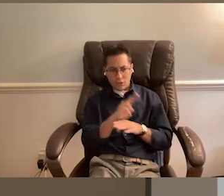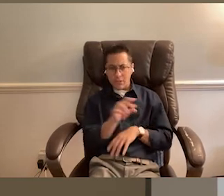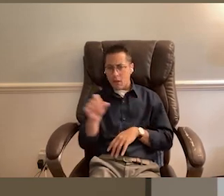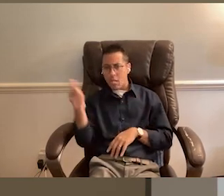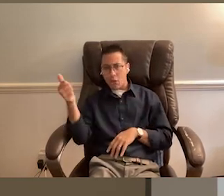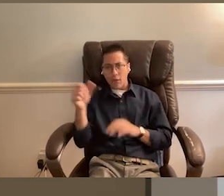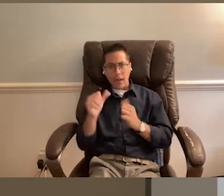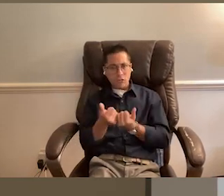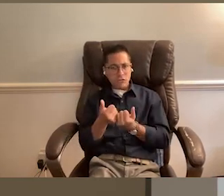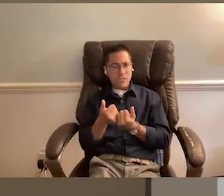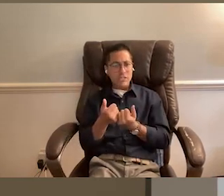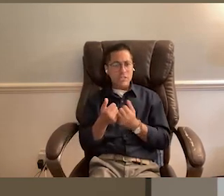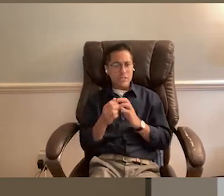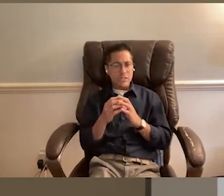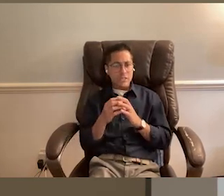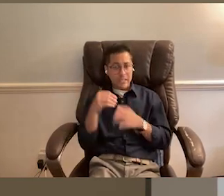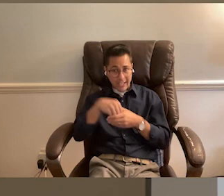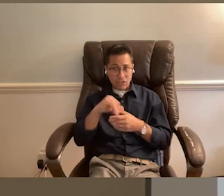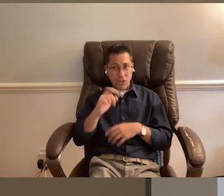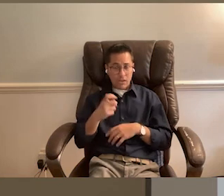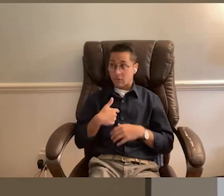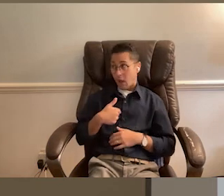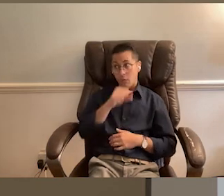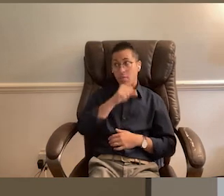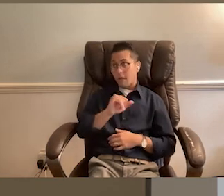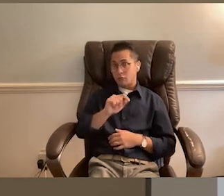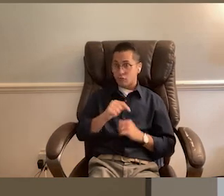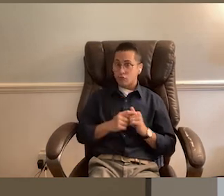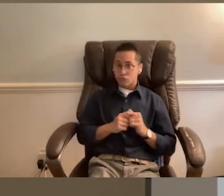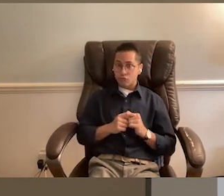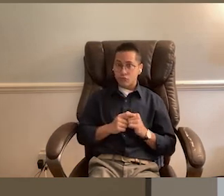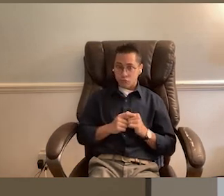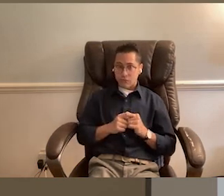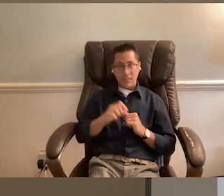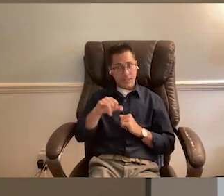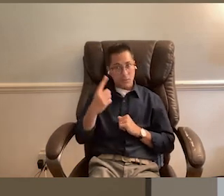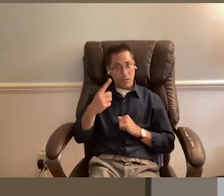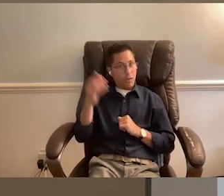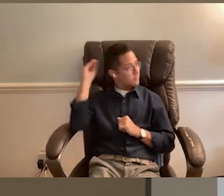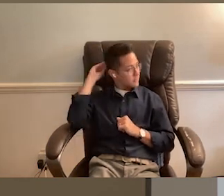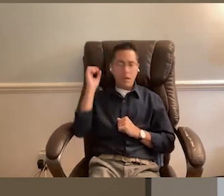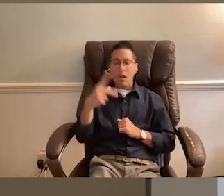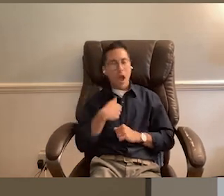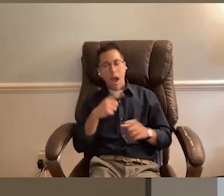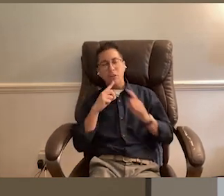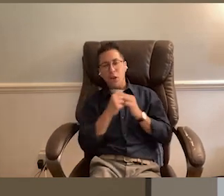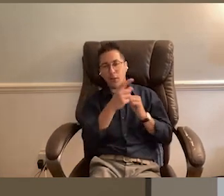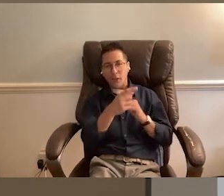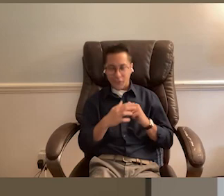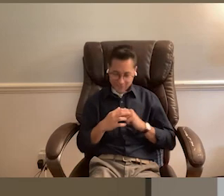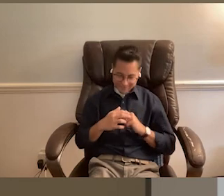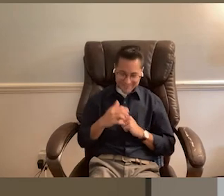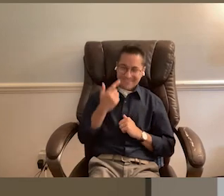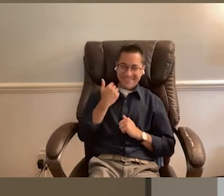like Ruby's Rainbow for people with Down syndrome and stuff like that. But I would love to do a scholarship for OCT because